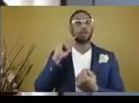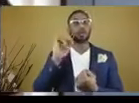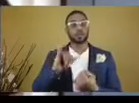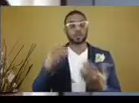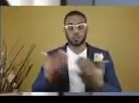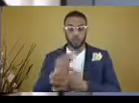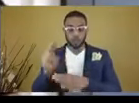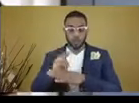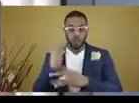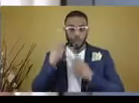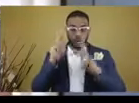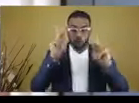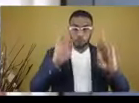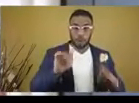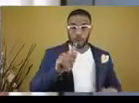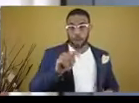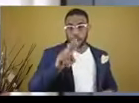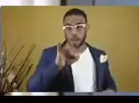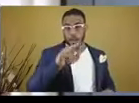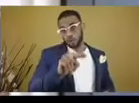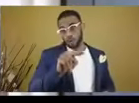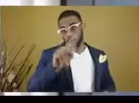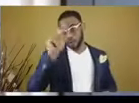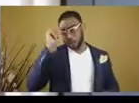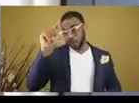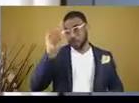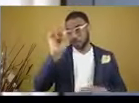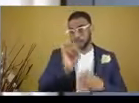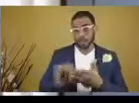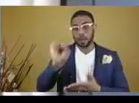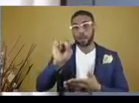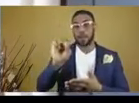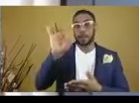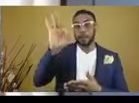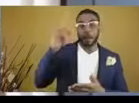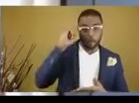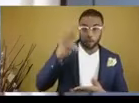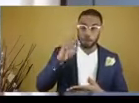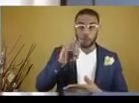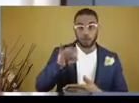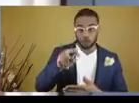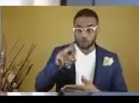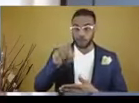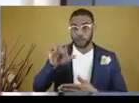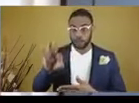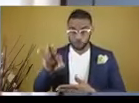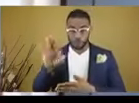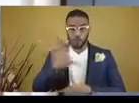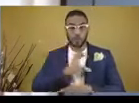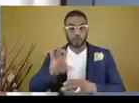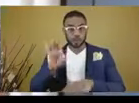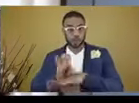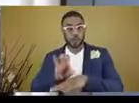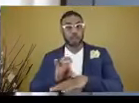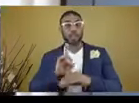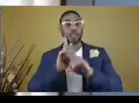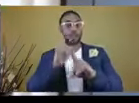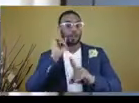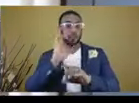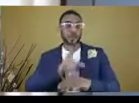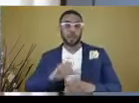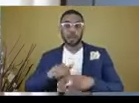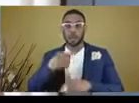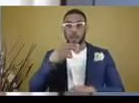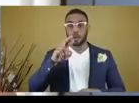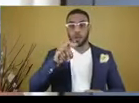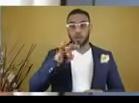visiting professor at the Union Theological Seminary, pastor of Greenleaf Christian Church, Disciples of Christ in Greensboro, North